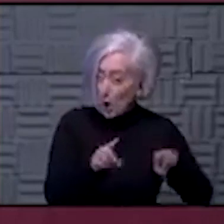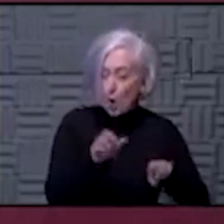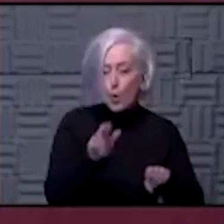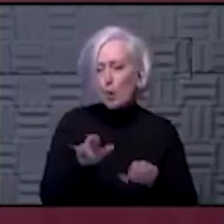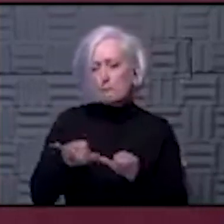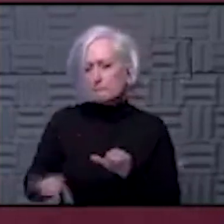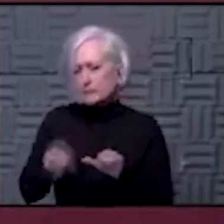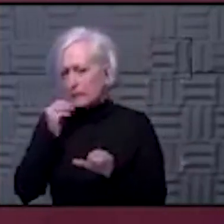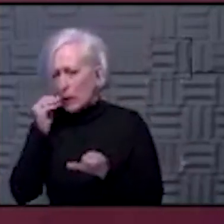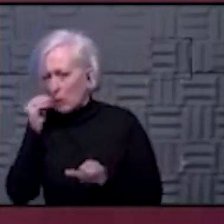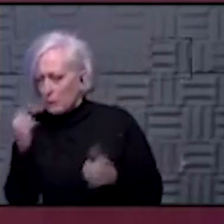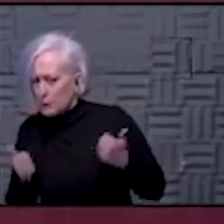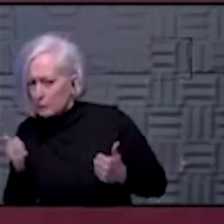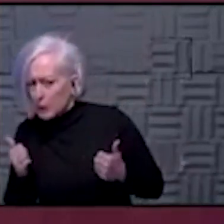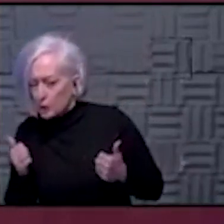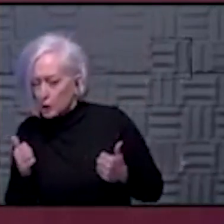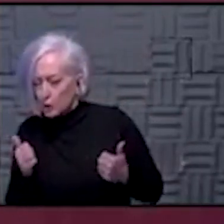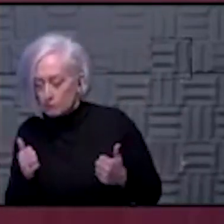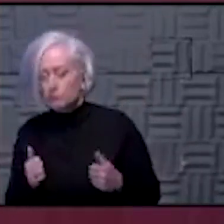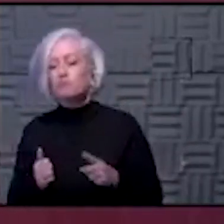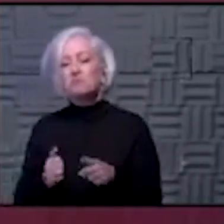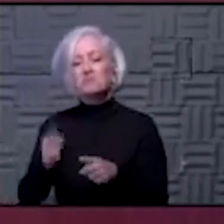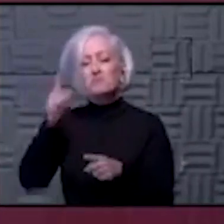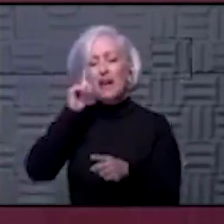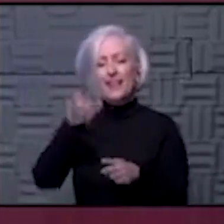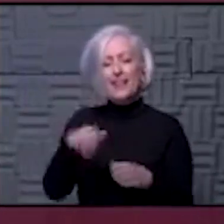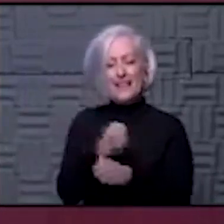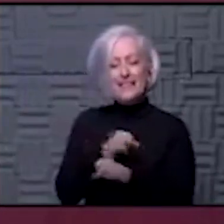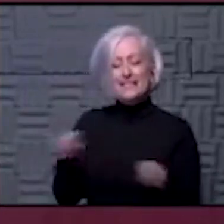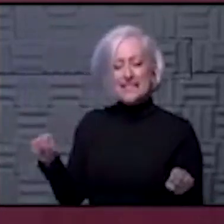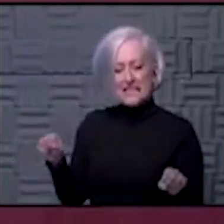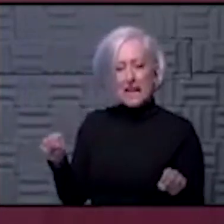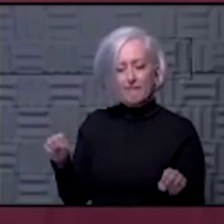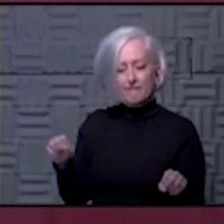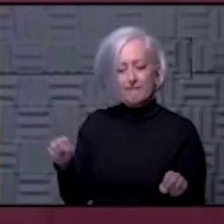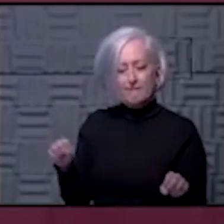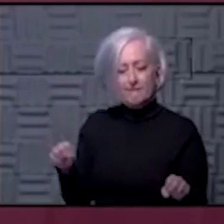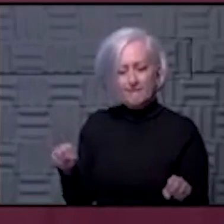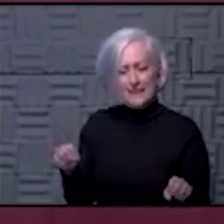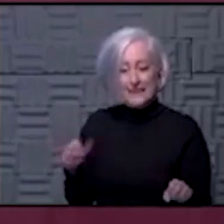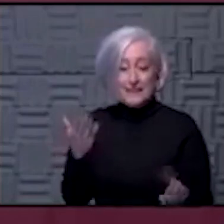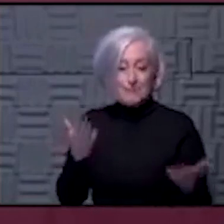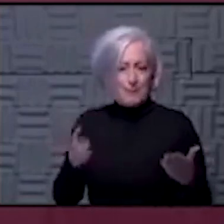Yeah, I tell you what, I think places like that are incredibly safe. And you say, well, that's self-serving. No, actually, it's not.